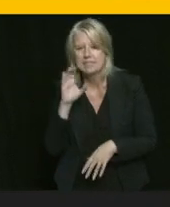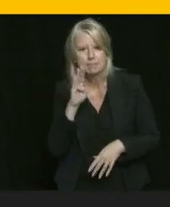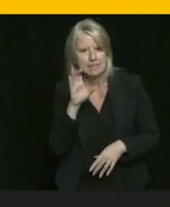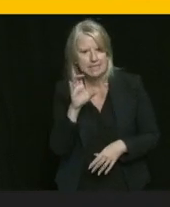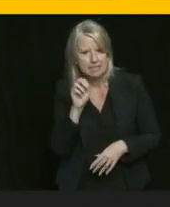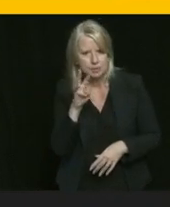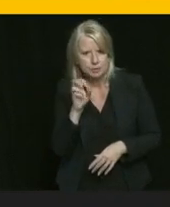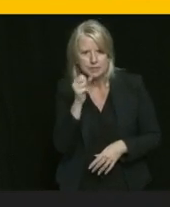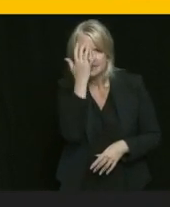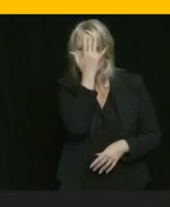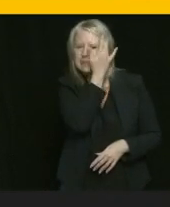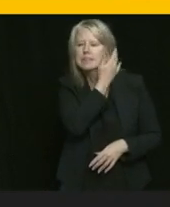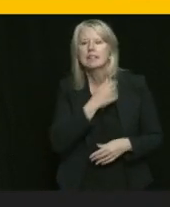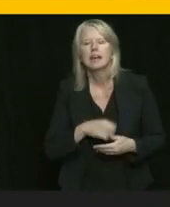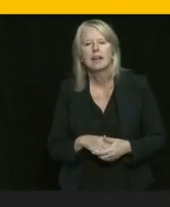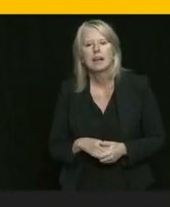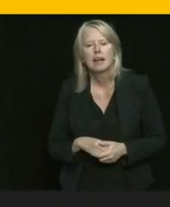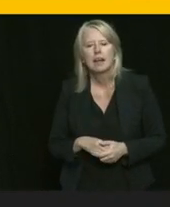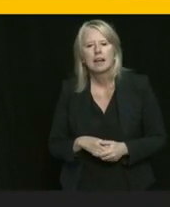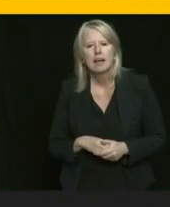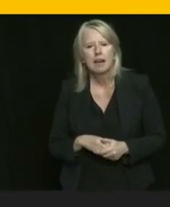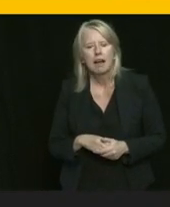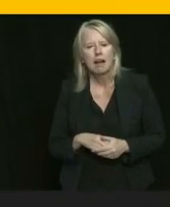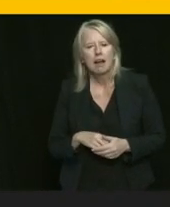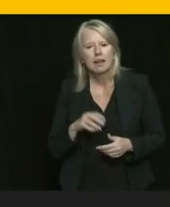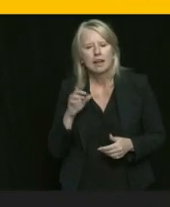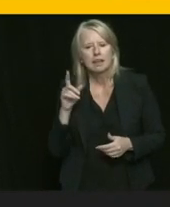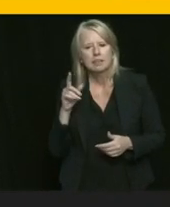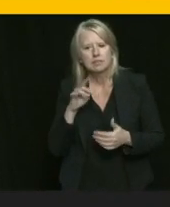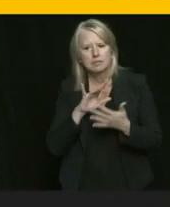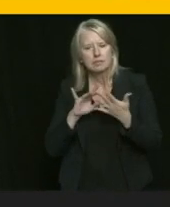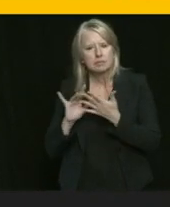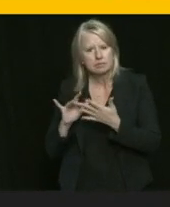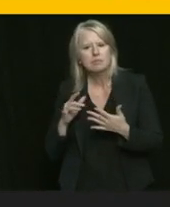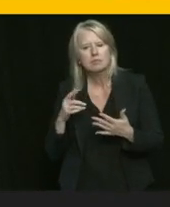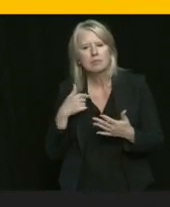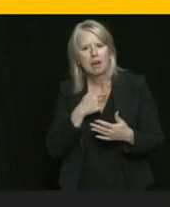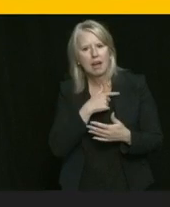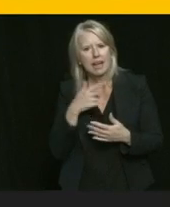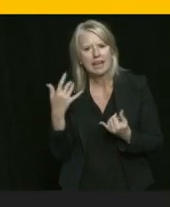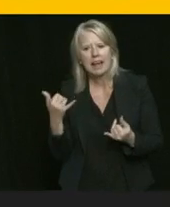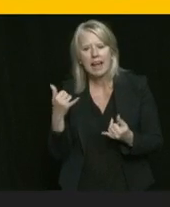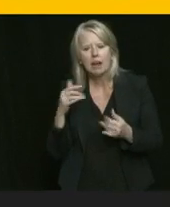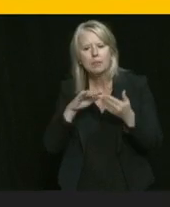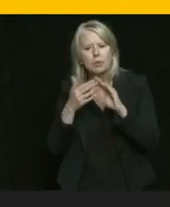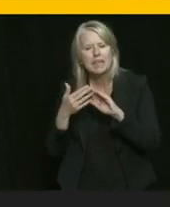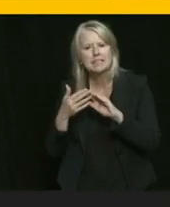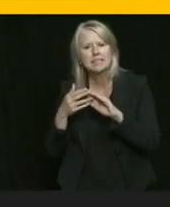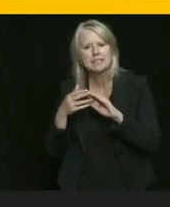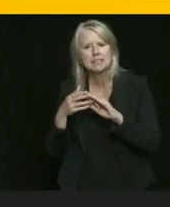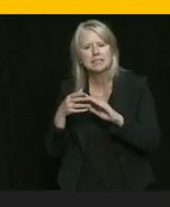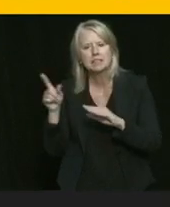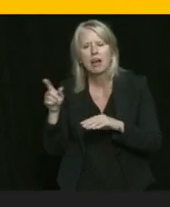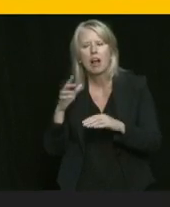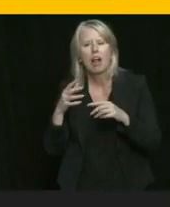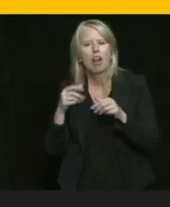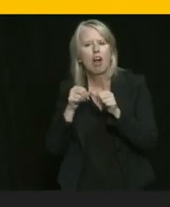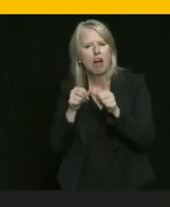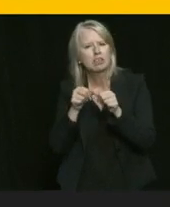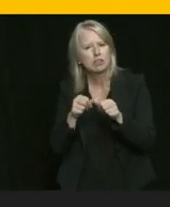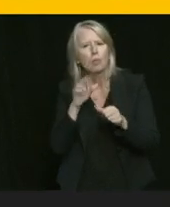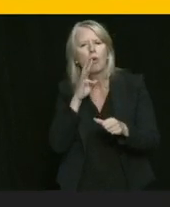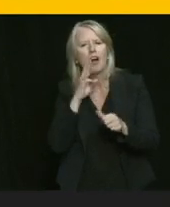Minister, CBC News has reached out to a number, in fact, all communities on long-term water advisories. And a